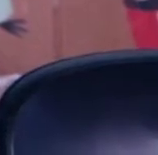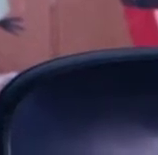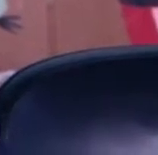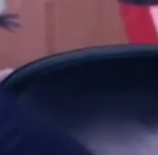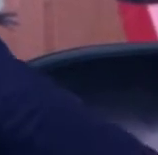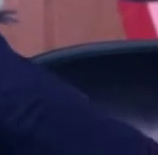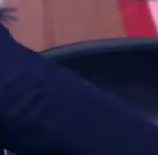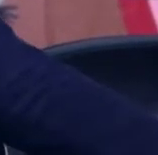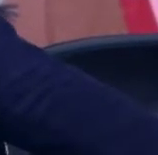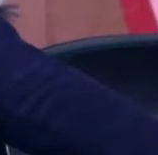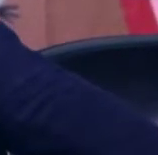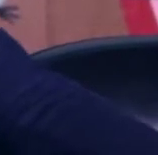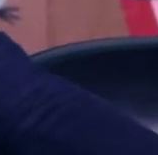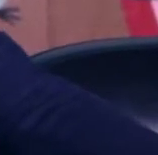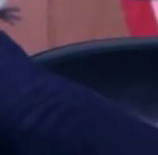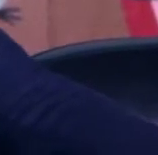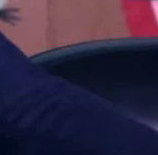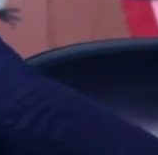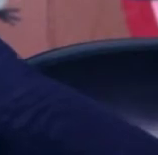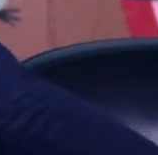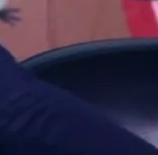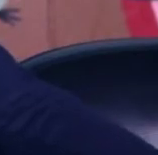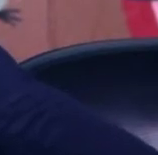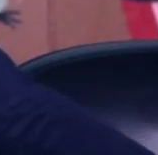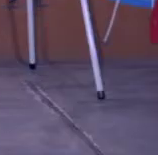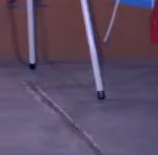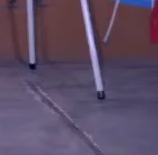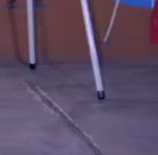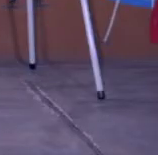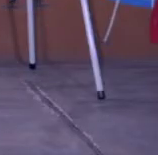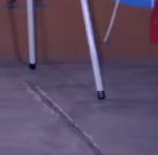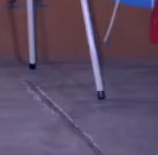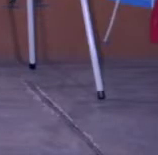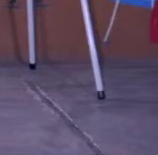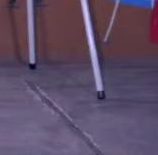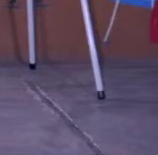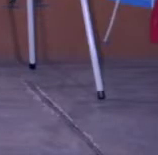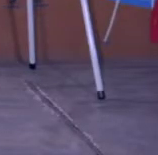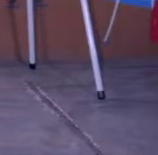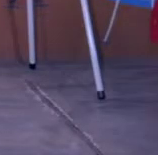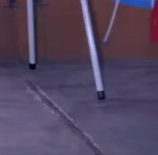Yeah, Nyami, like I say, Kim 4. Yes, sir. Yeah, please come.